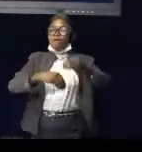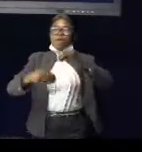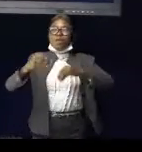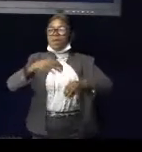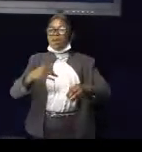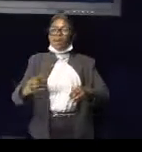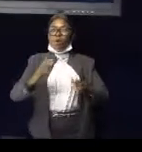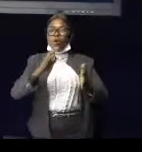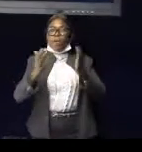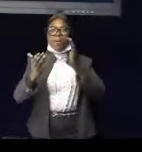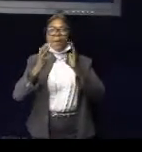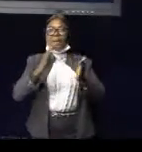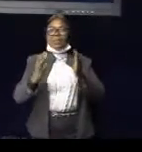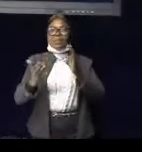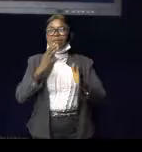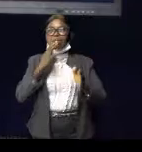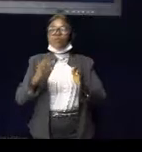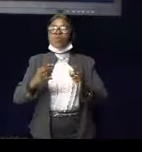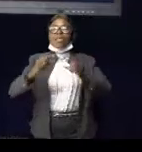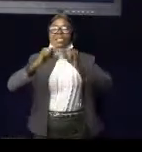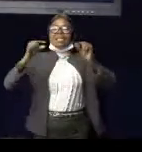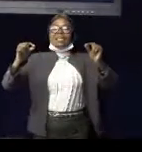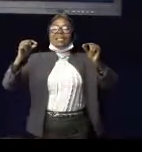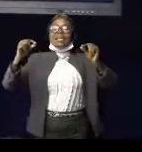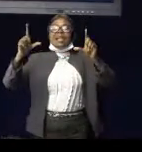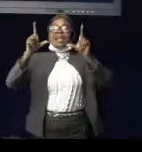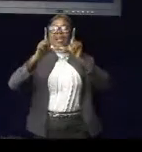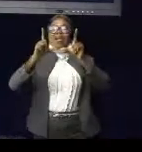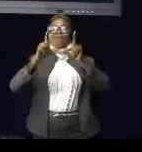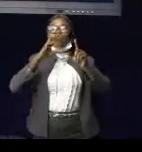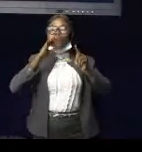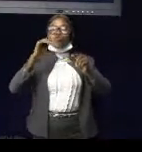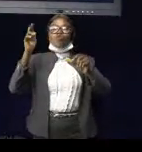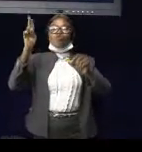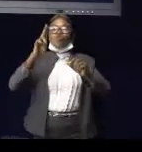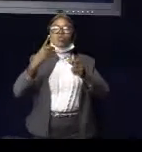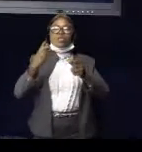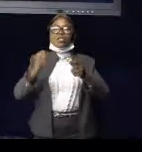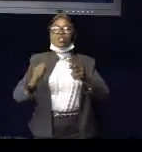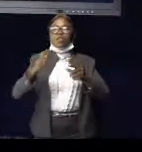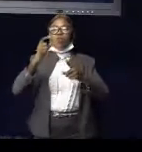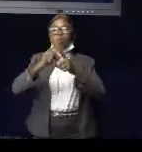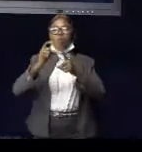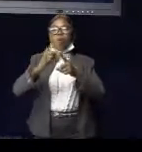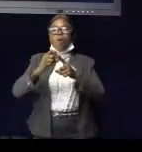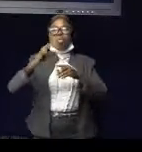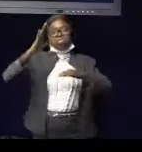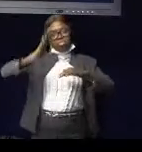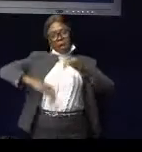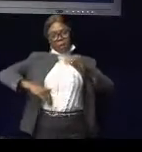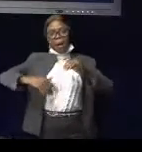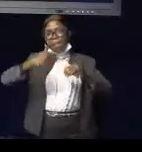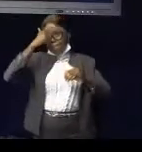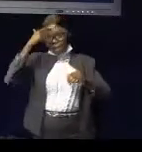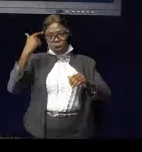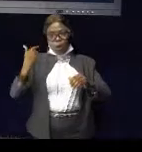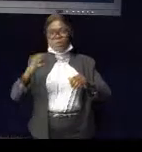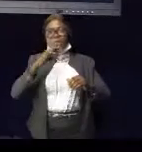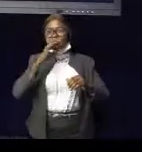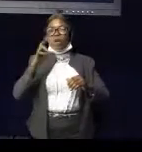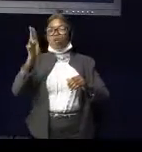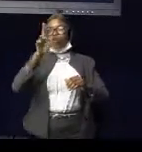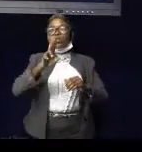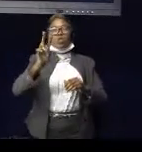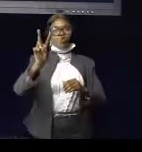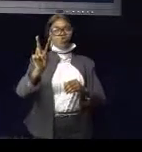comparing at the comparative degree level, you use the word than because it's about 2 things or 2 groups